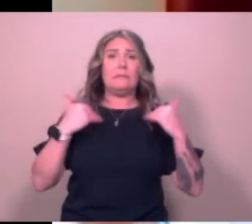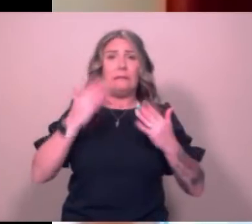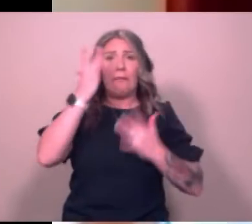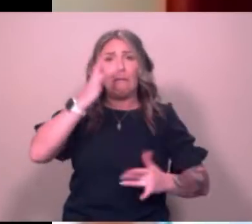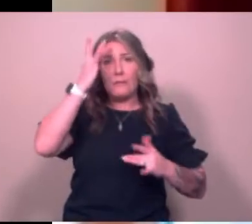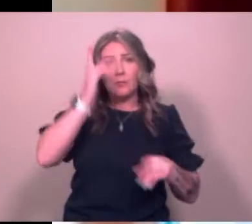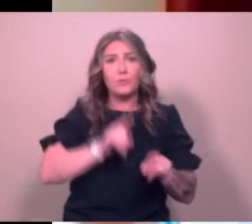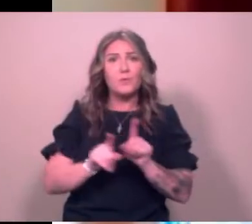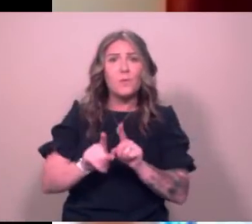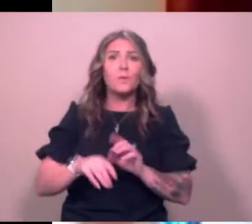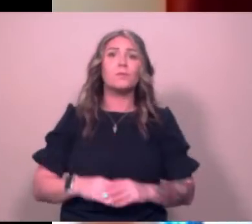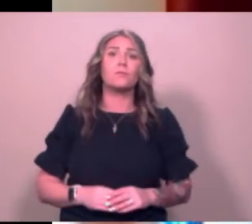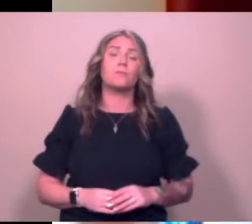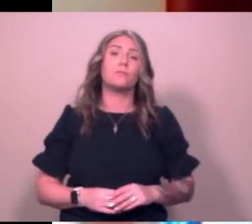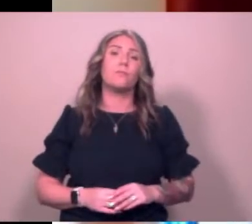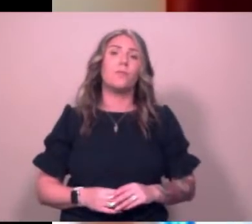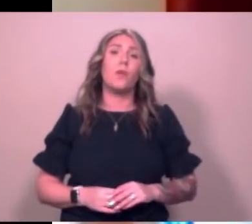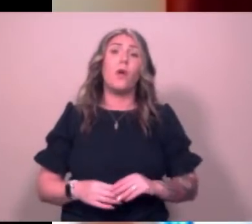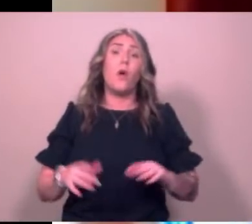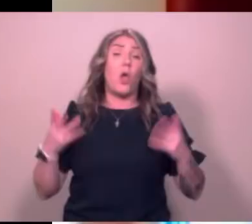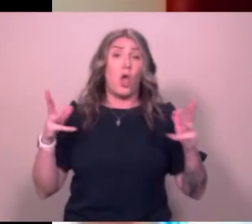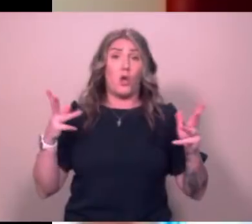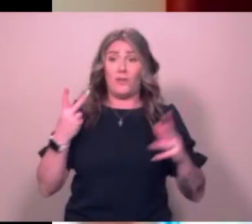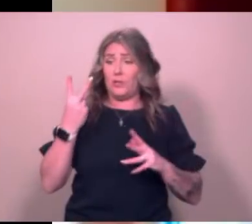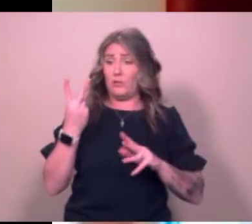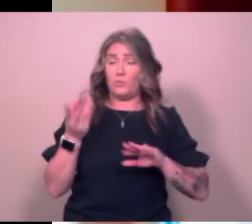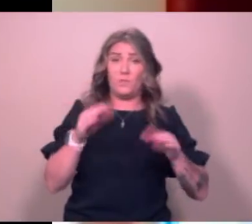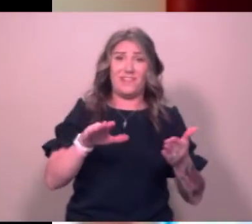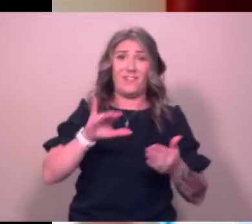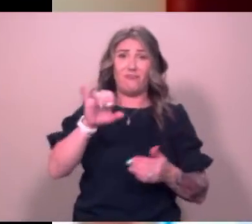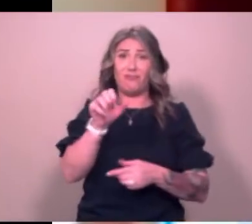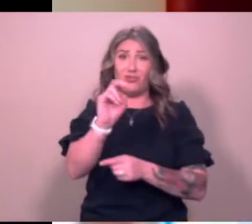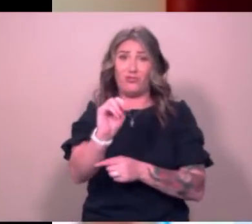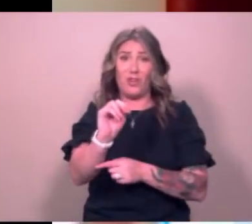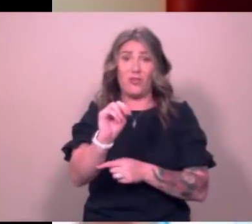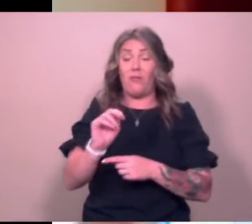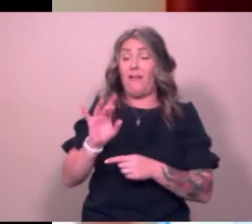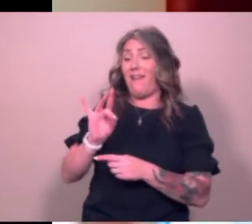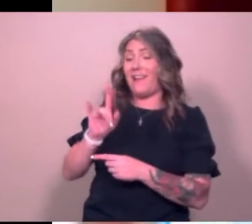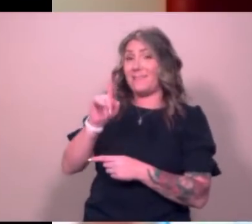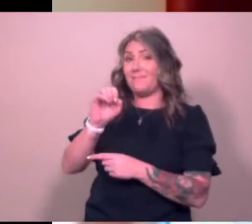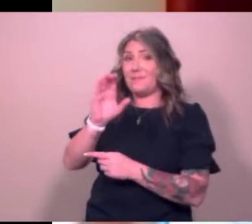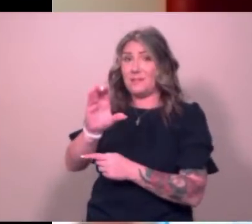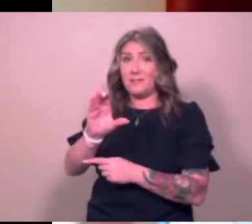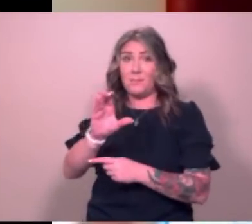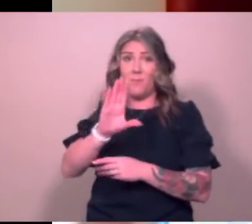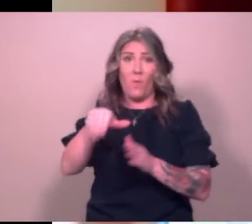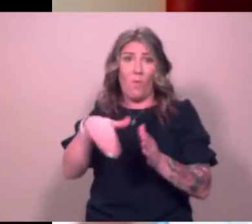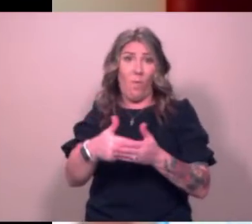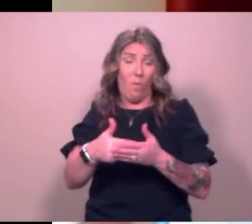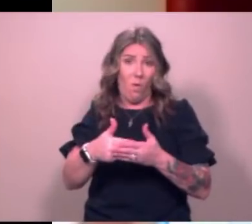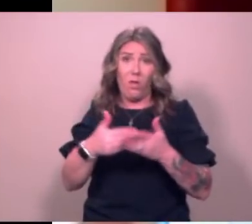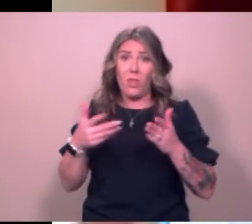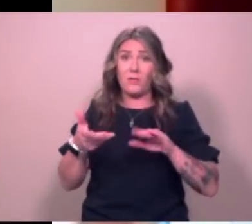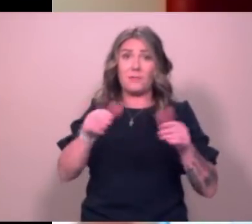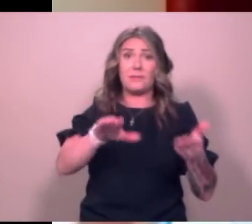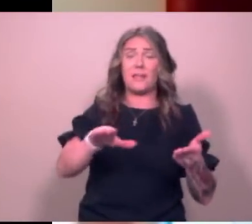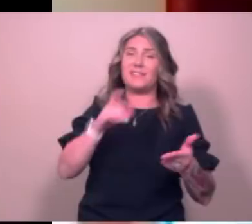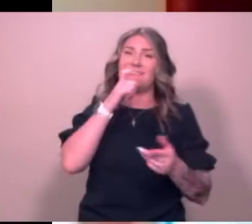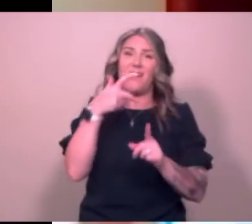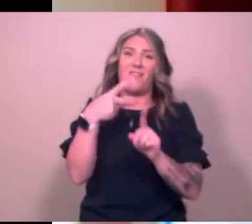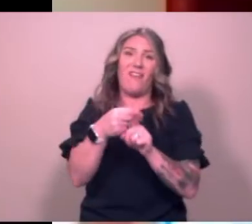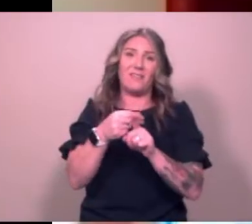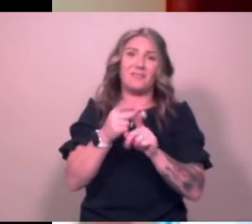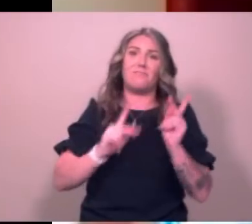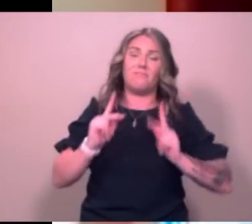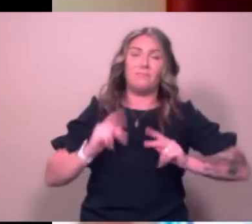well. We've had already 2 deaths in January. We had 8 in December. Again, all of the deaths have been